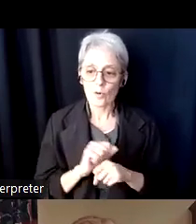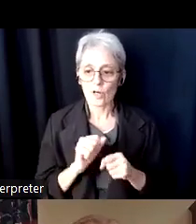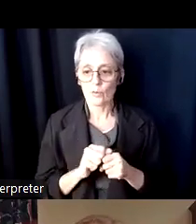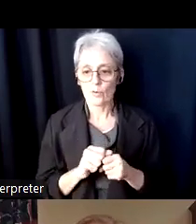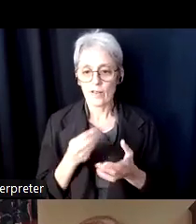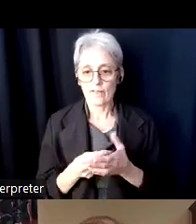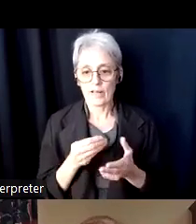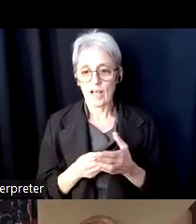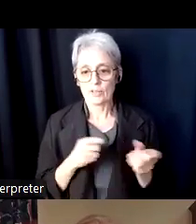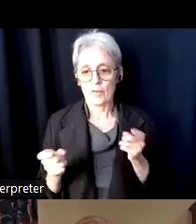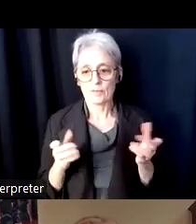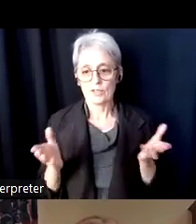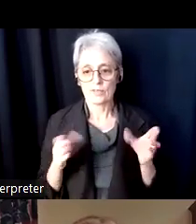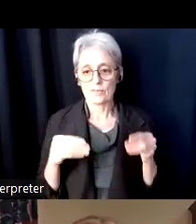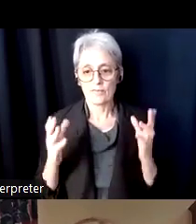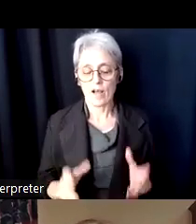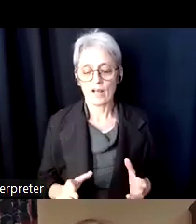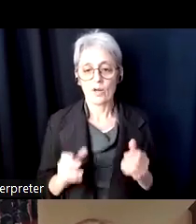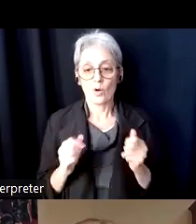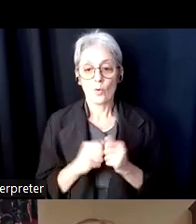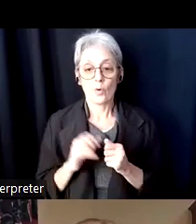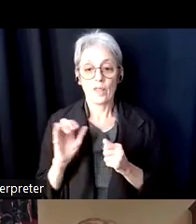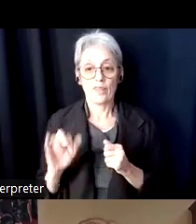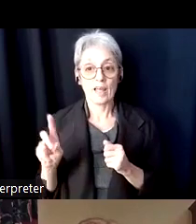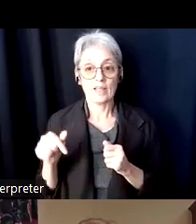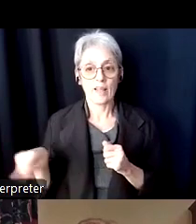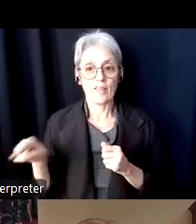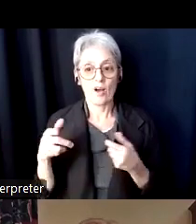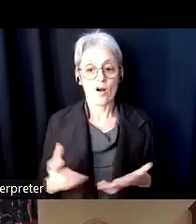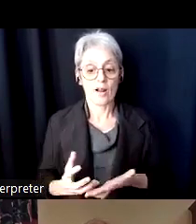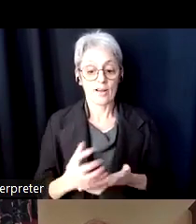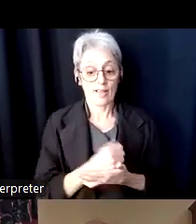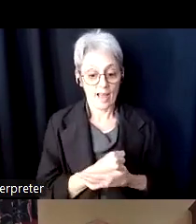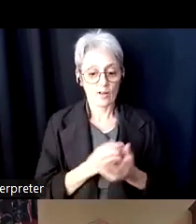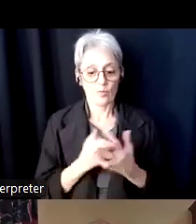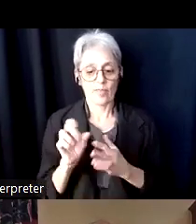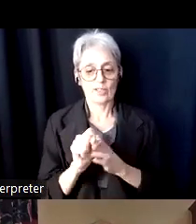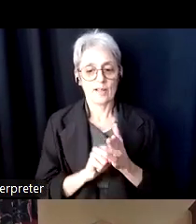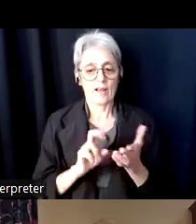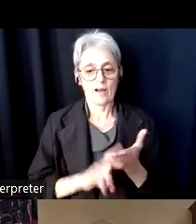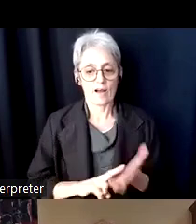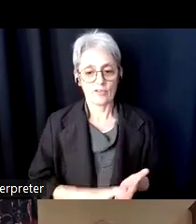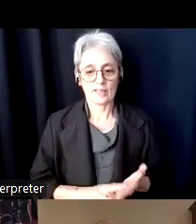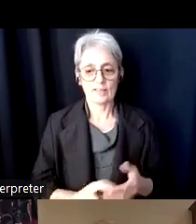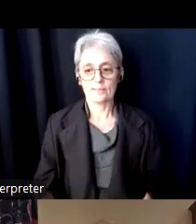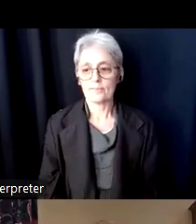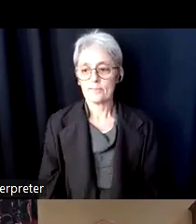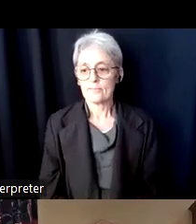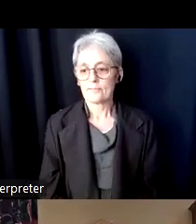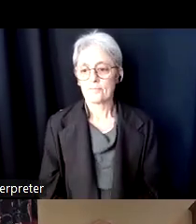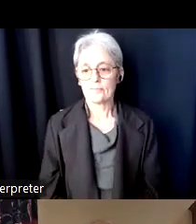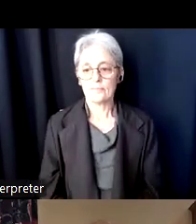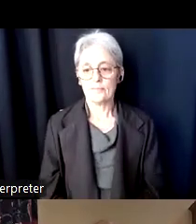providers using the data that they already collect oftentimes through their state contracts. So next slide, please.